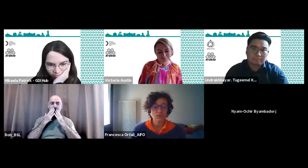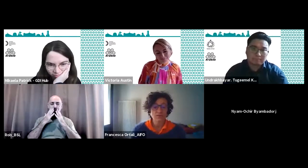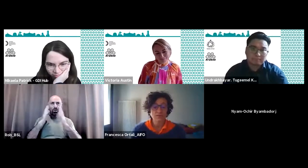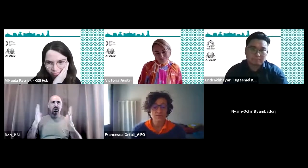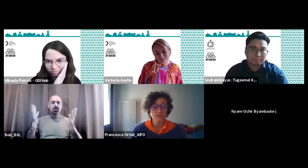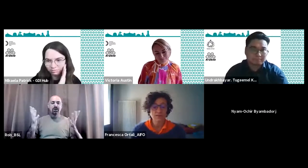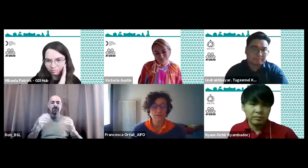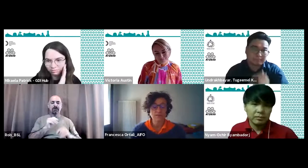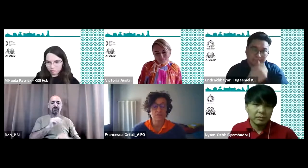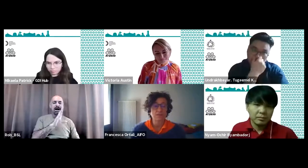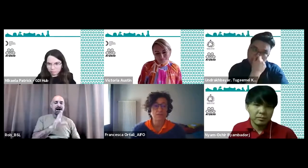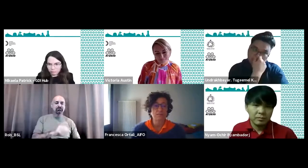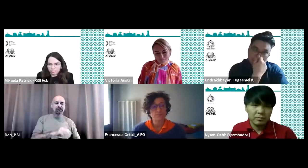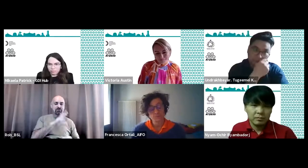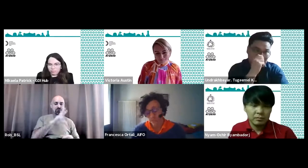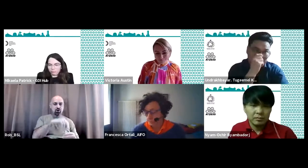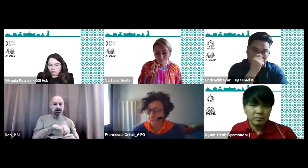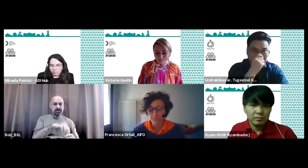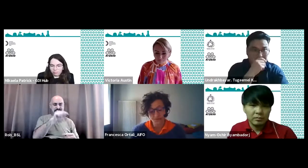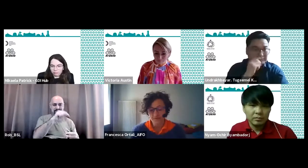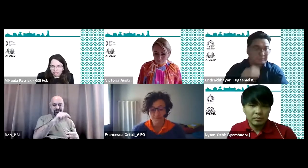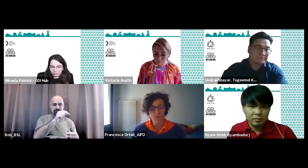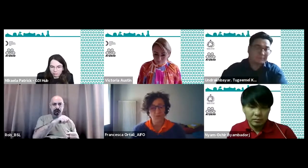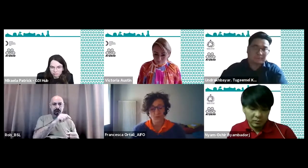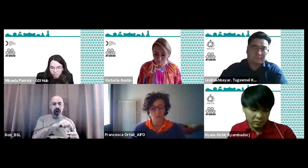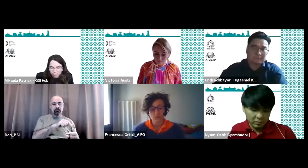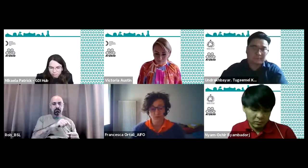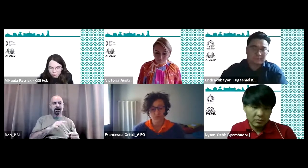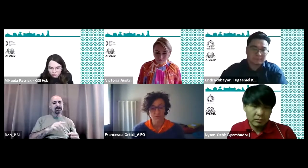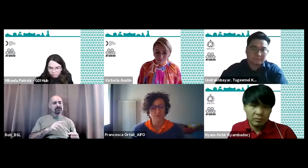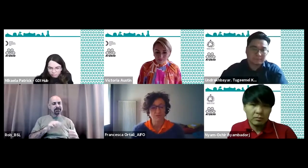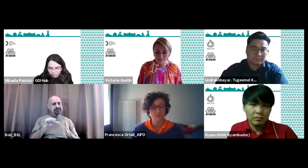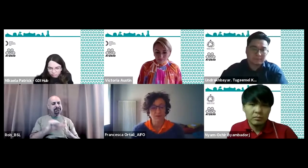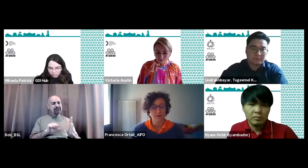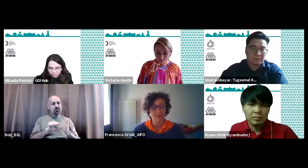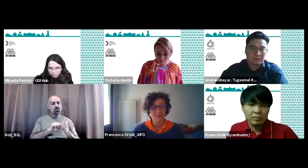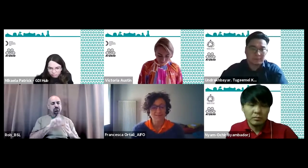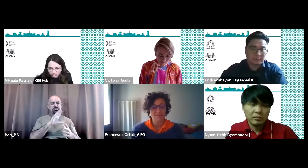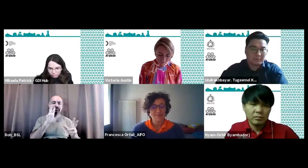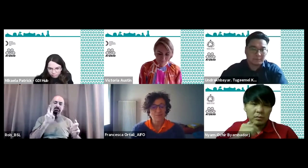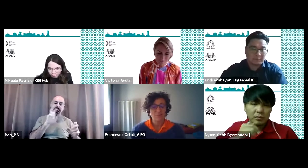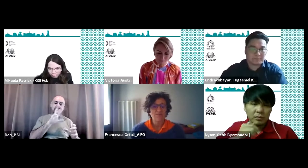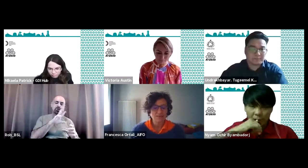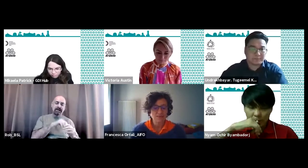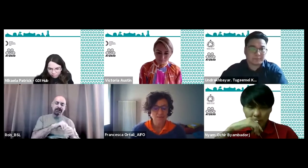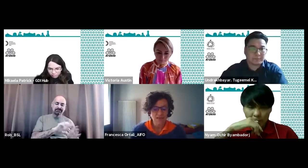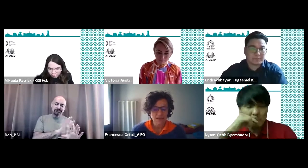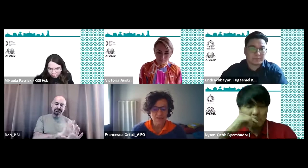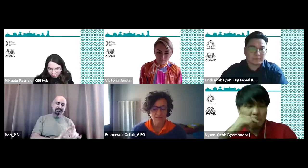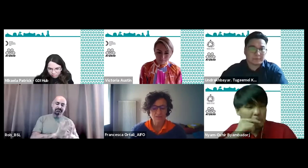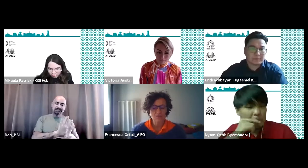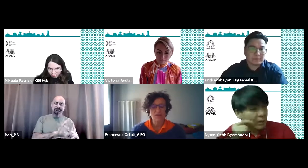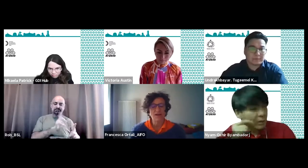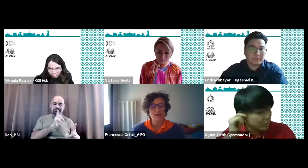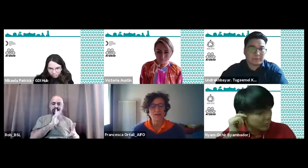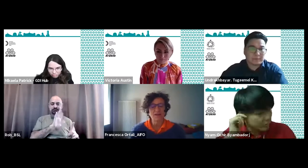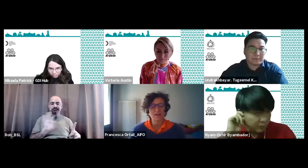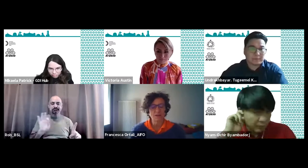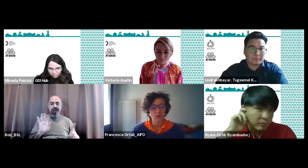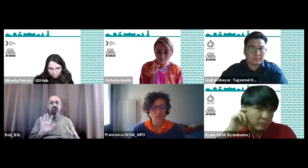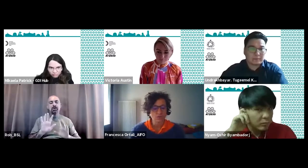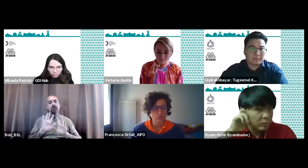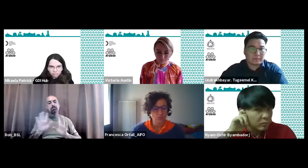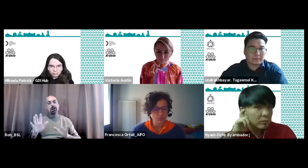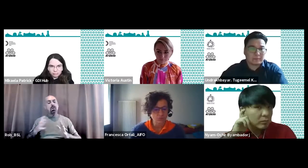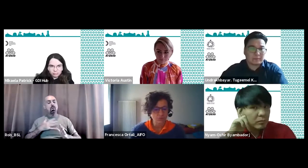African context and very difficult context, okay. But this is a challenge that we like